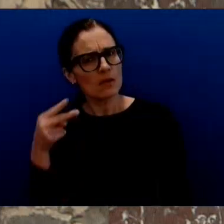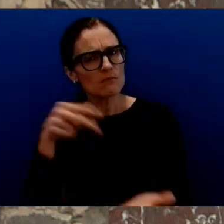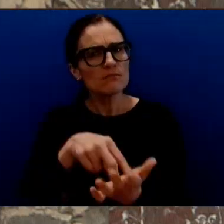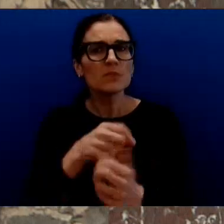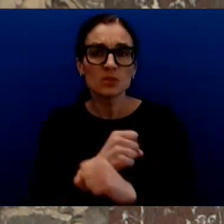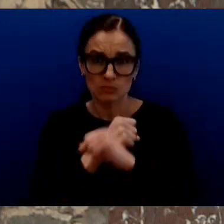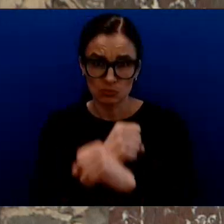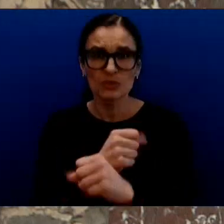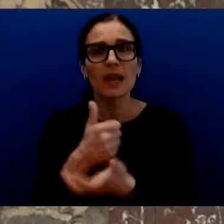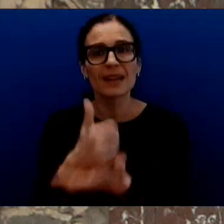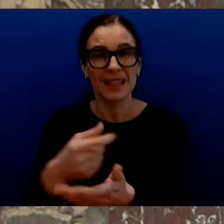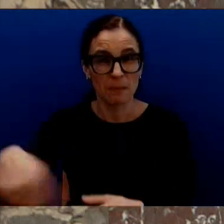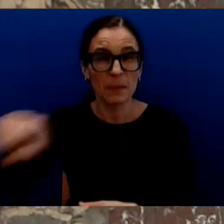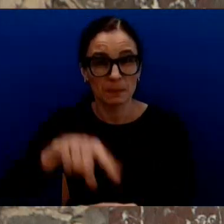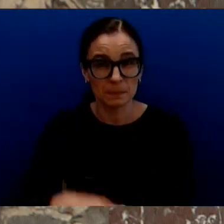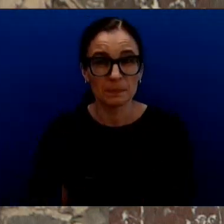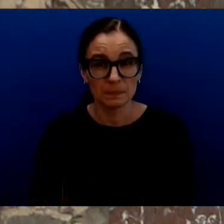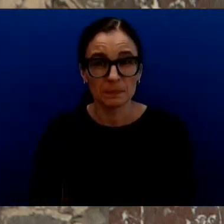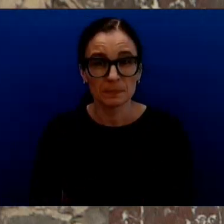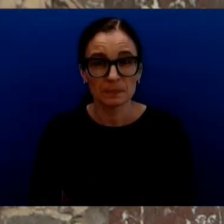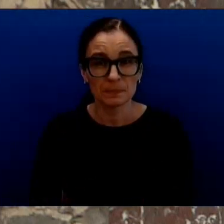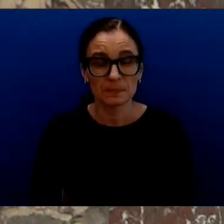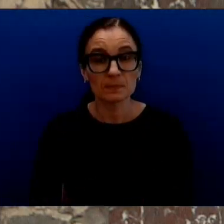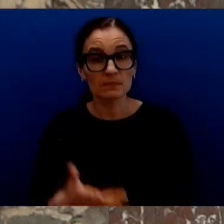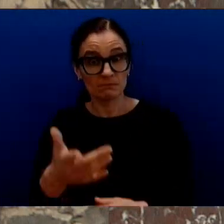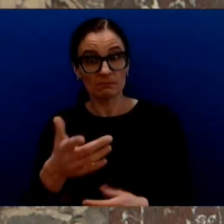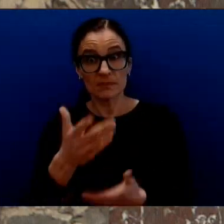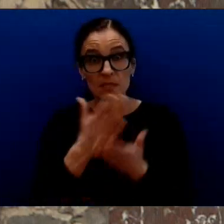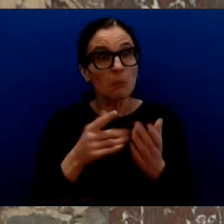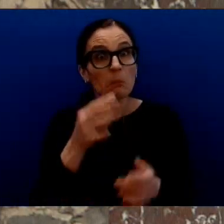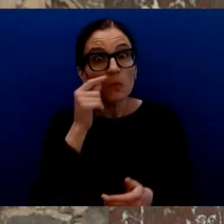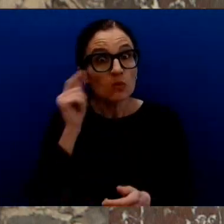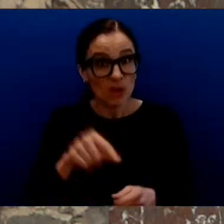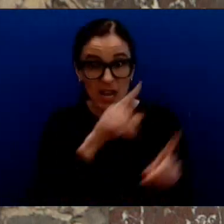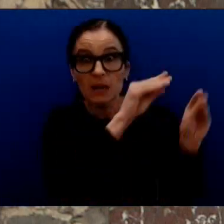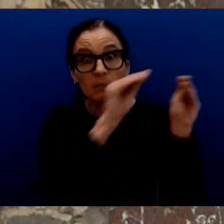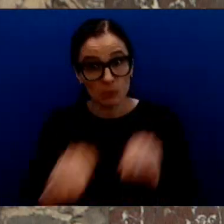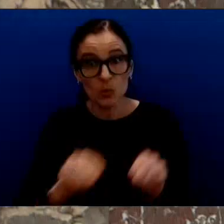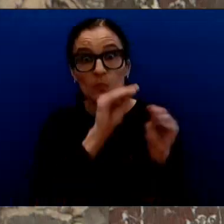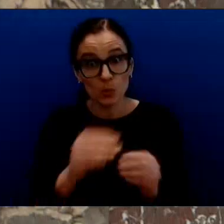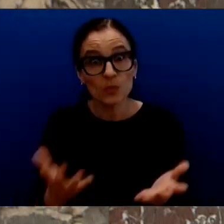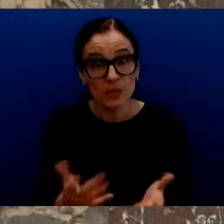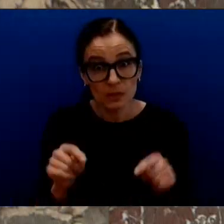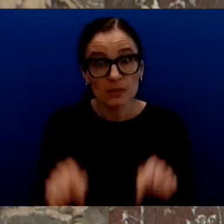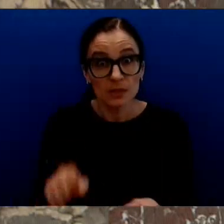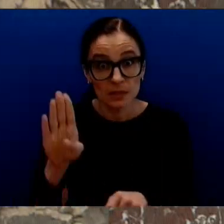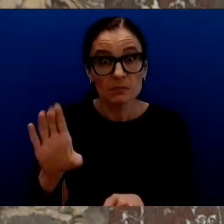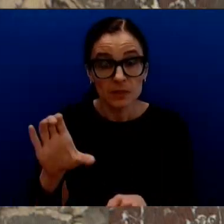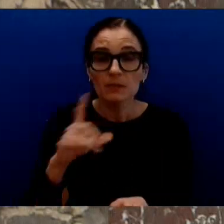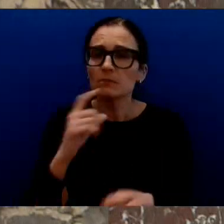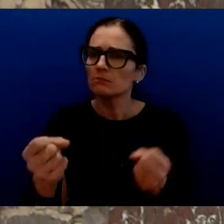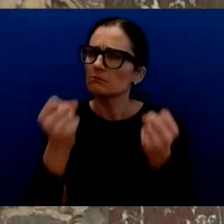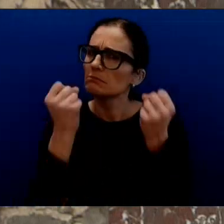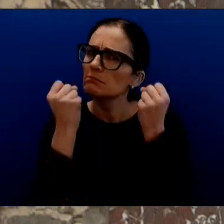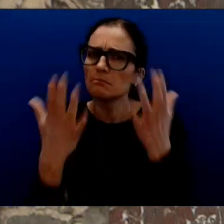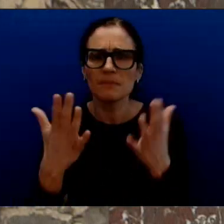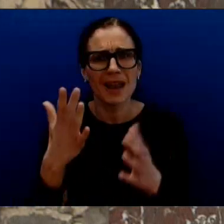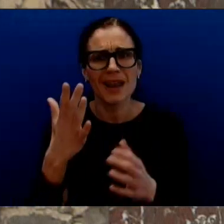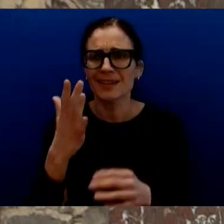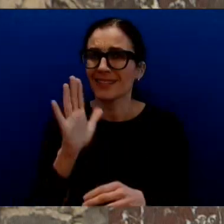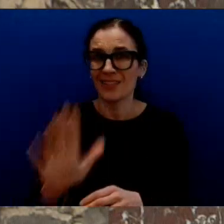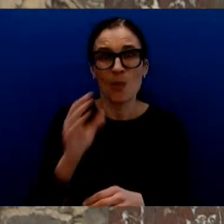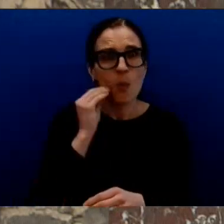in very far away British Columbia. So many people open their doors to Ukrainians in an expression of humanity